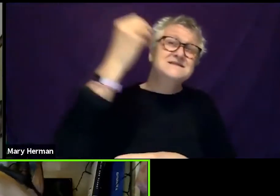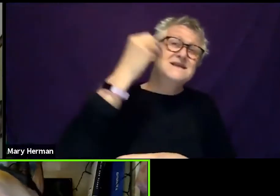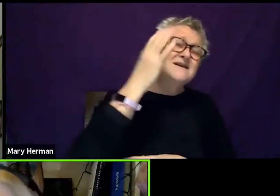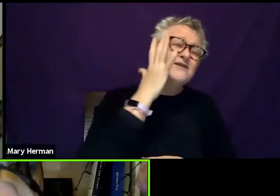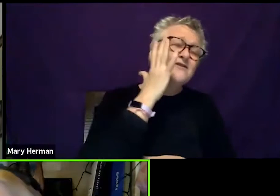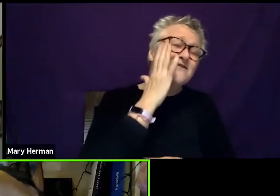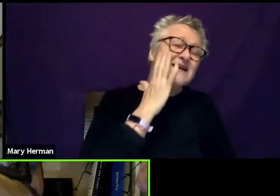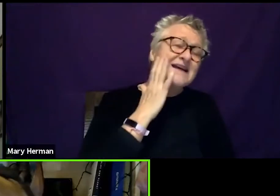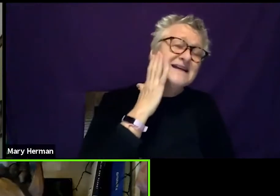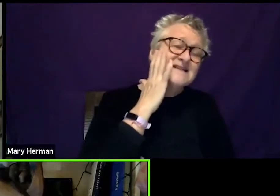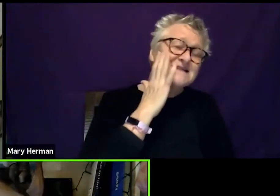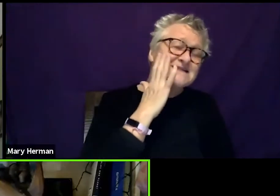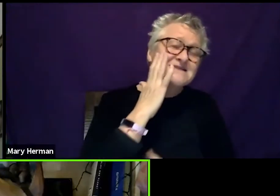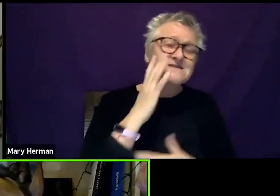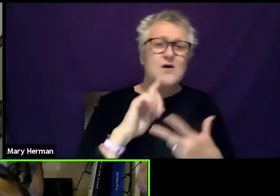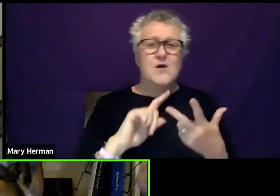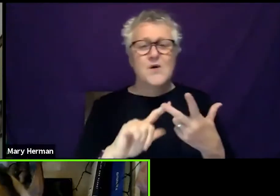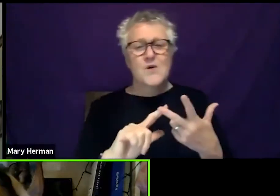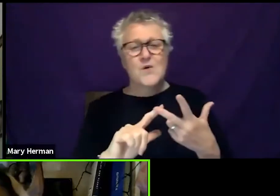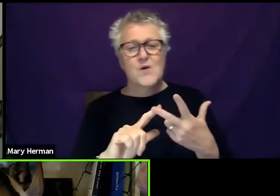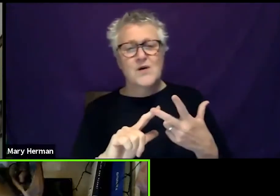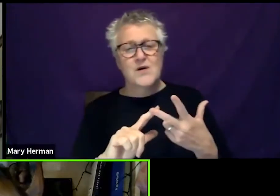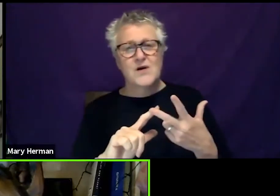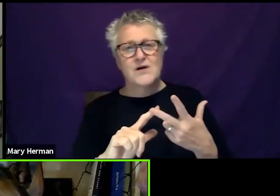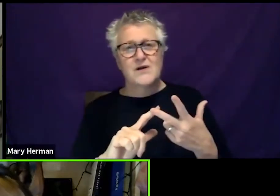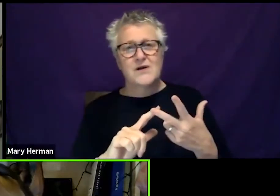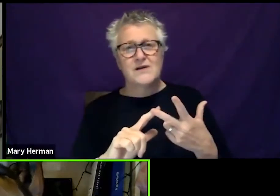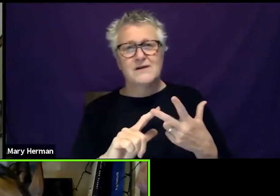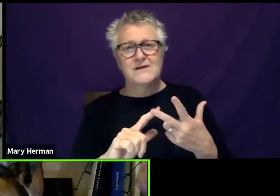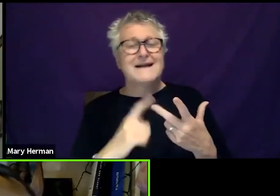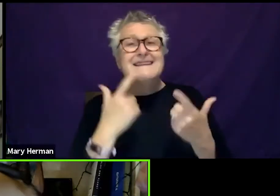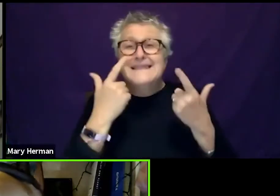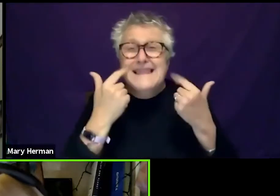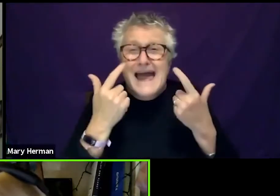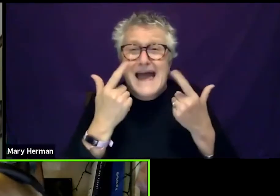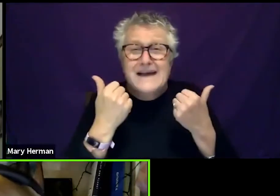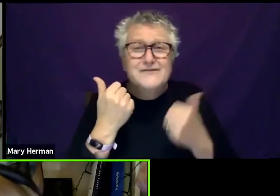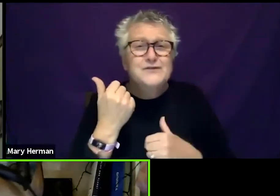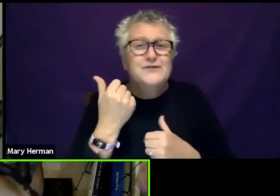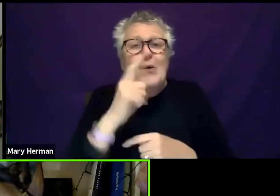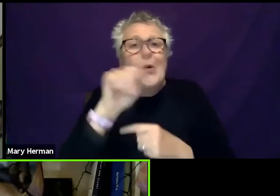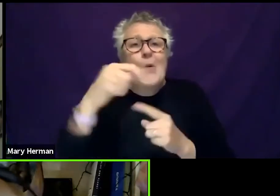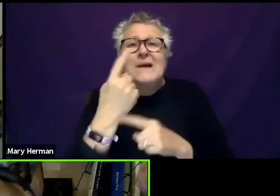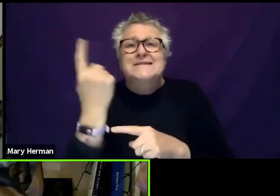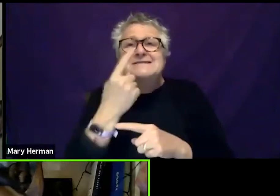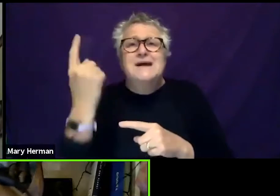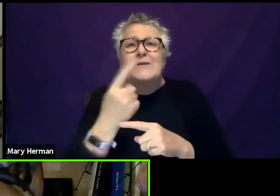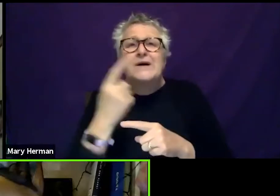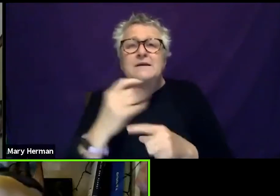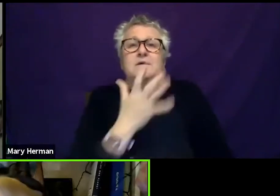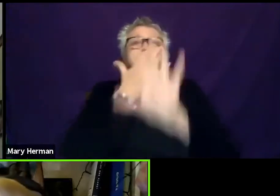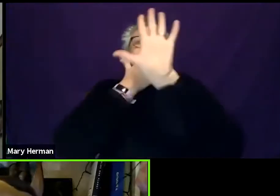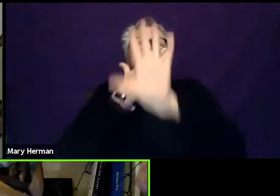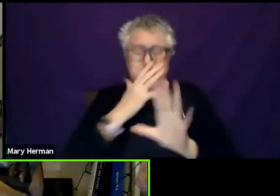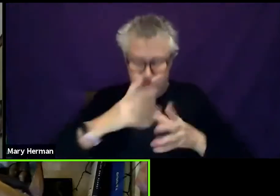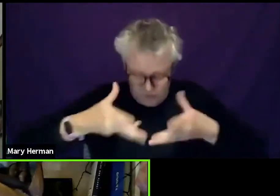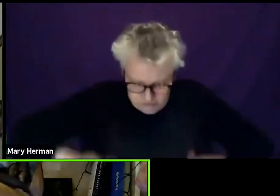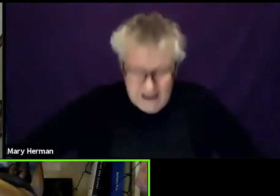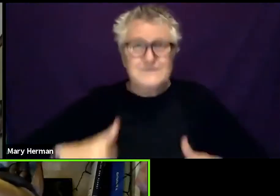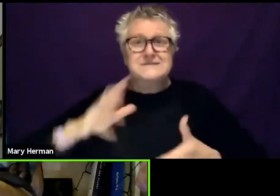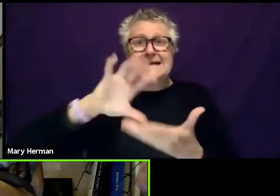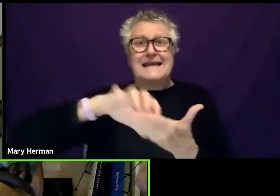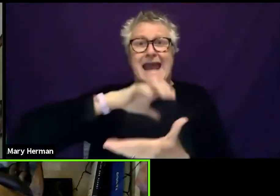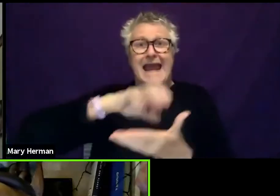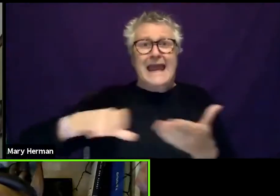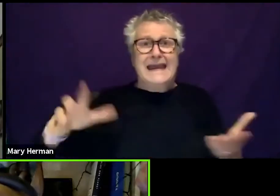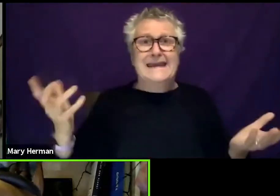someone, you know, drops a cake, you know, all these little things that actually